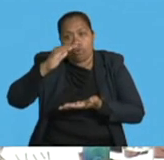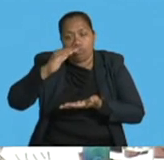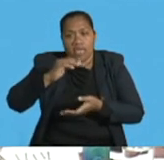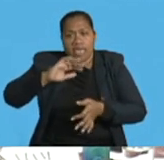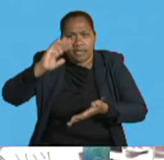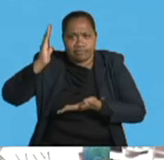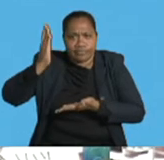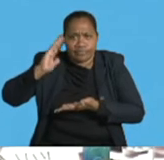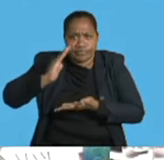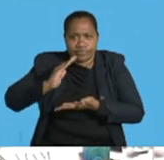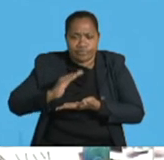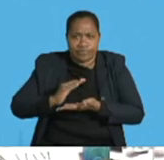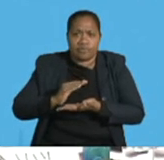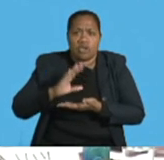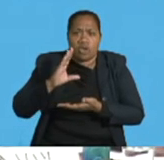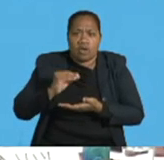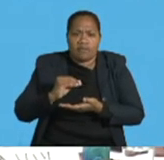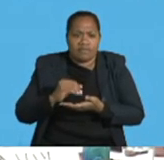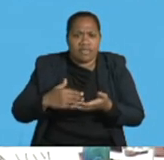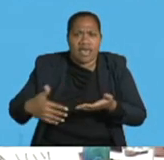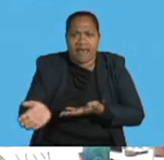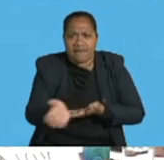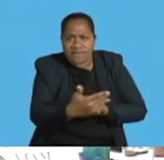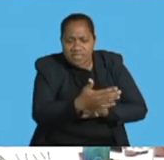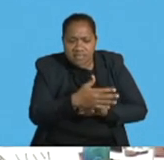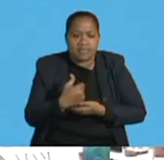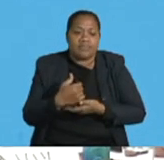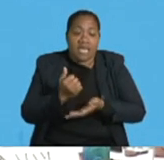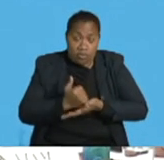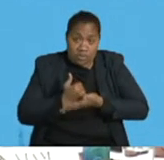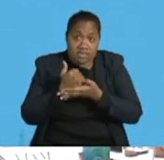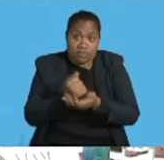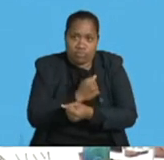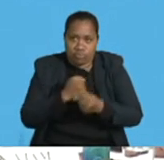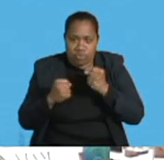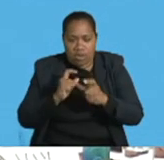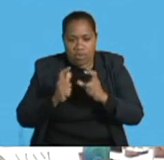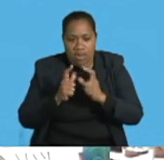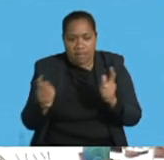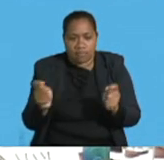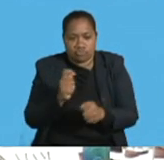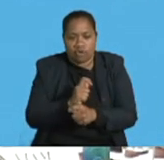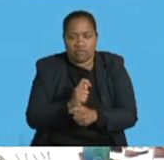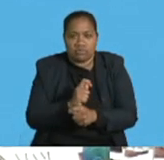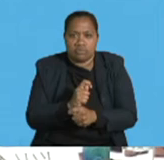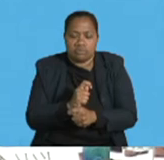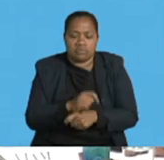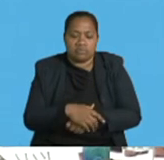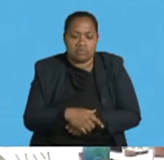harvest, and address import substitution and support our climate change adaptation and